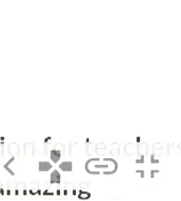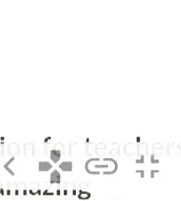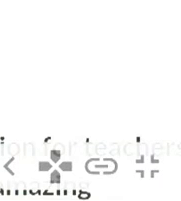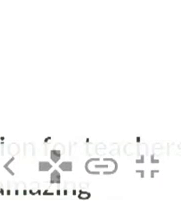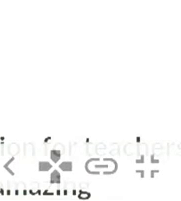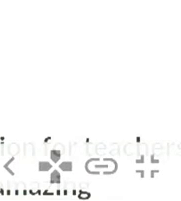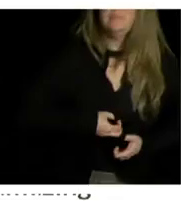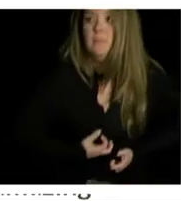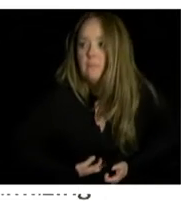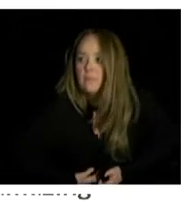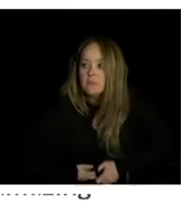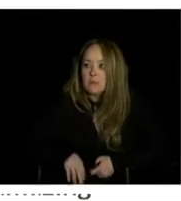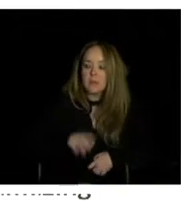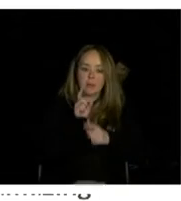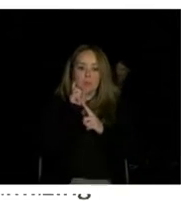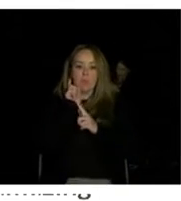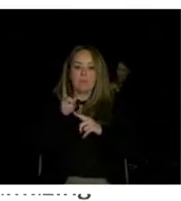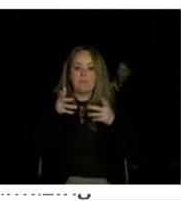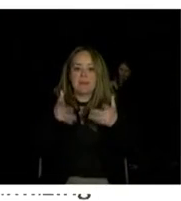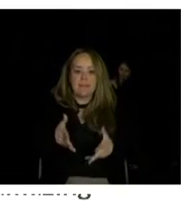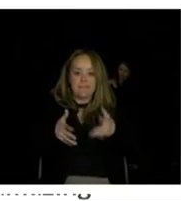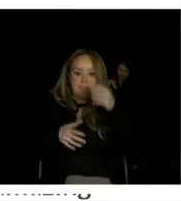We have about a minute left.